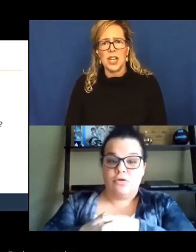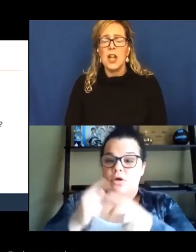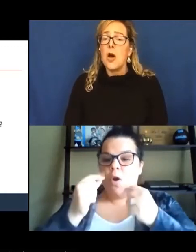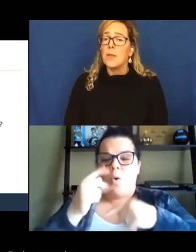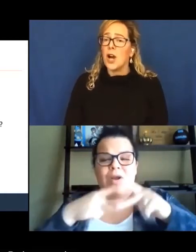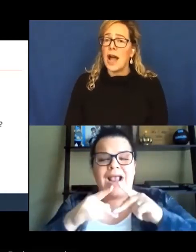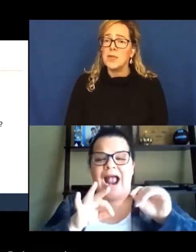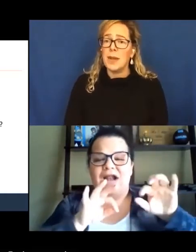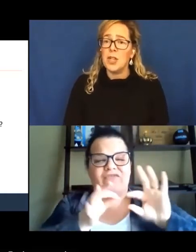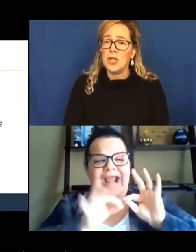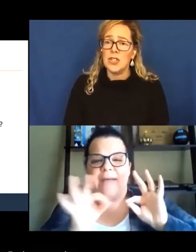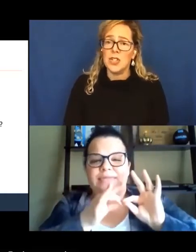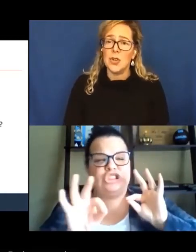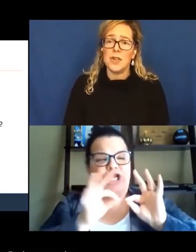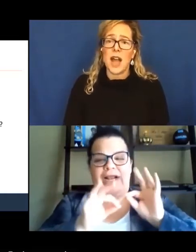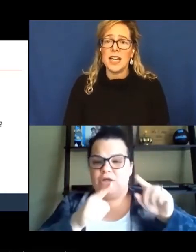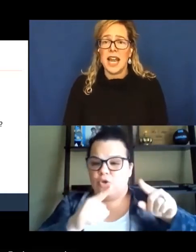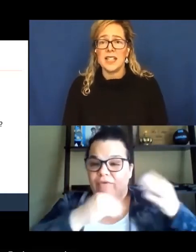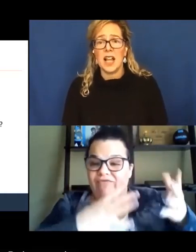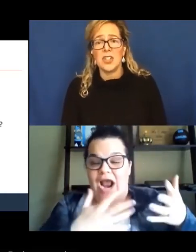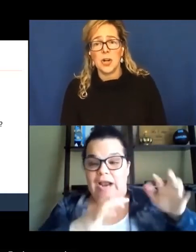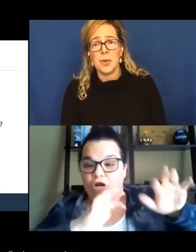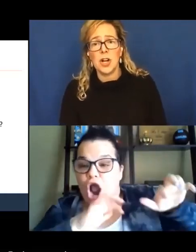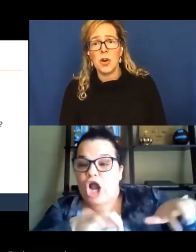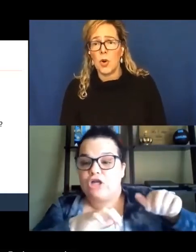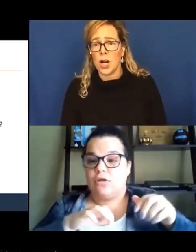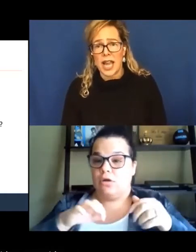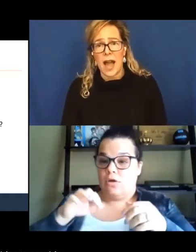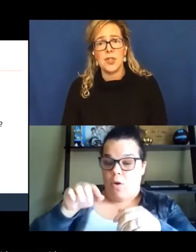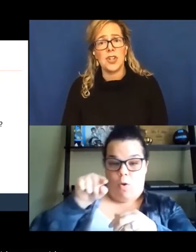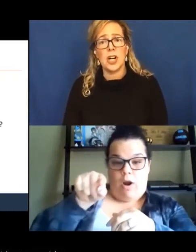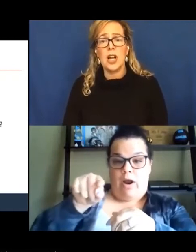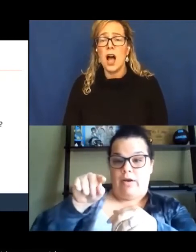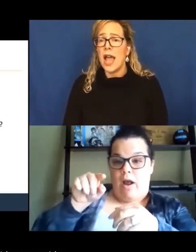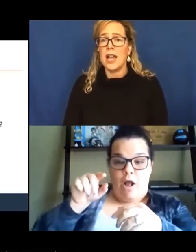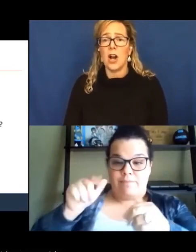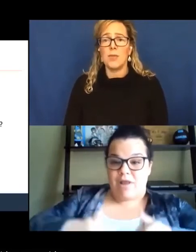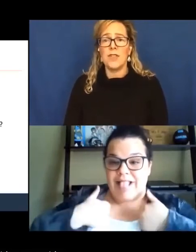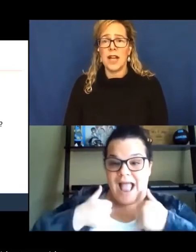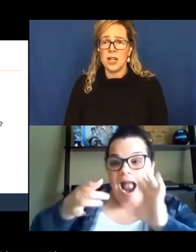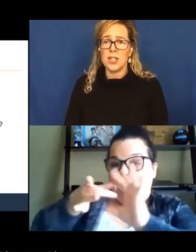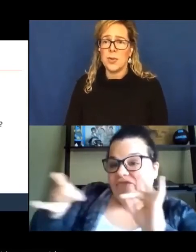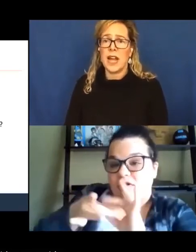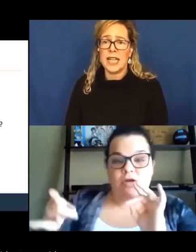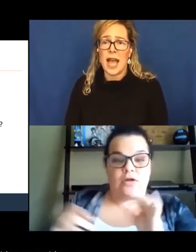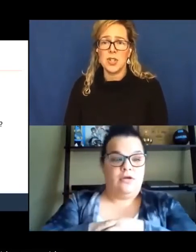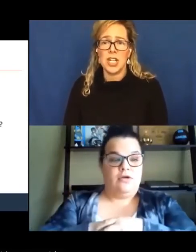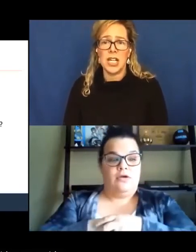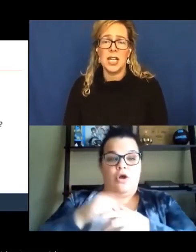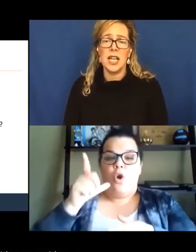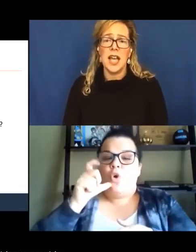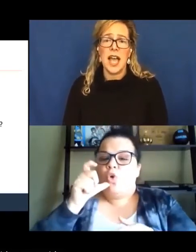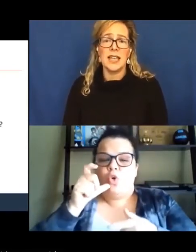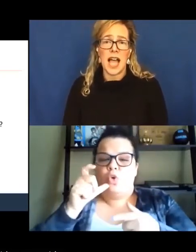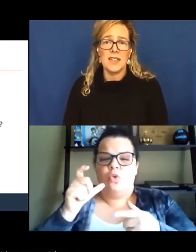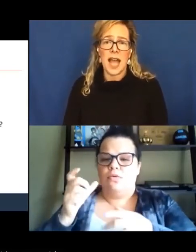conversation. Perhaps maybe you need to provide an ASL interpreter or a captioner, a CART provider to provide